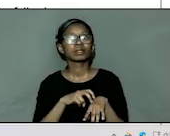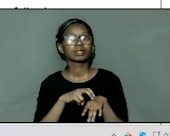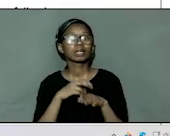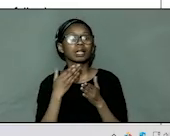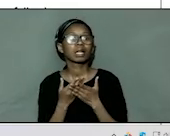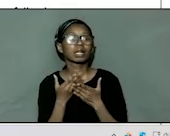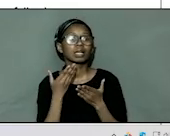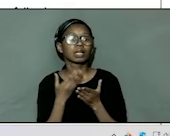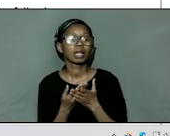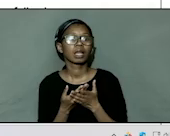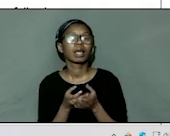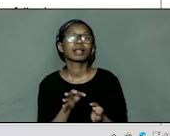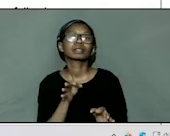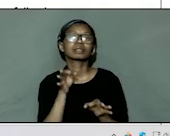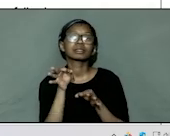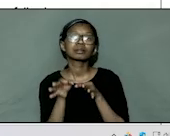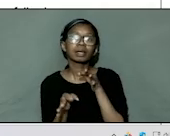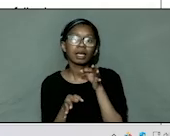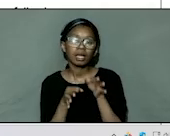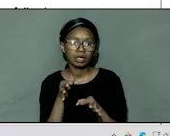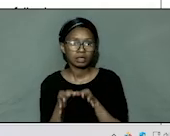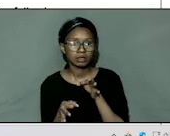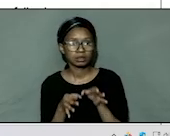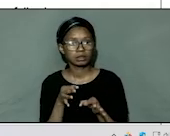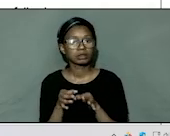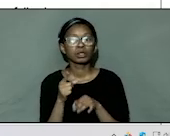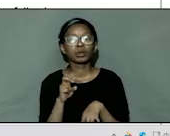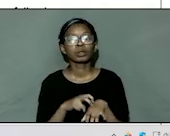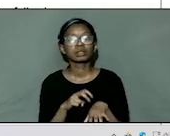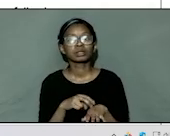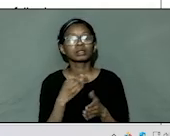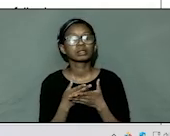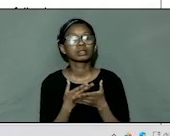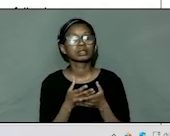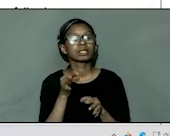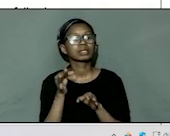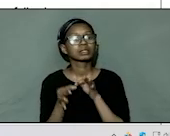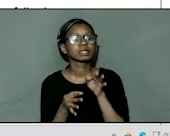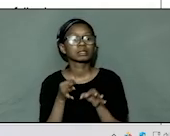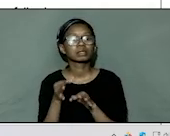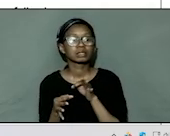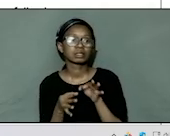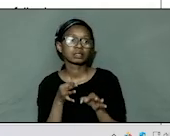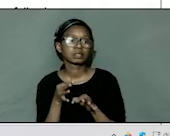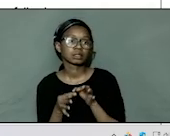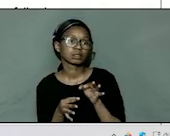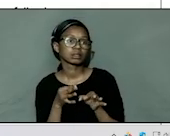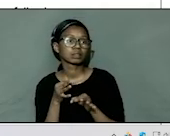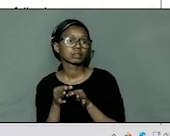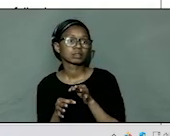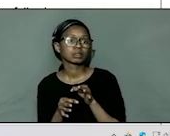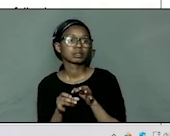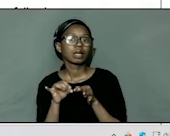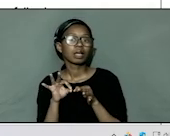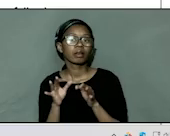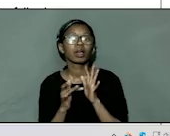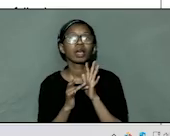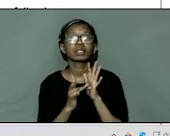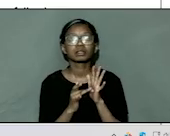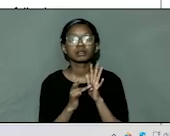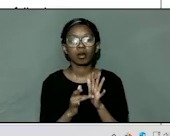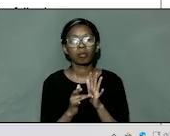to explain, you must be able to explain should an example